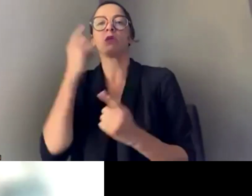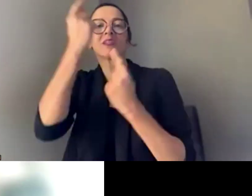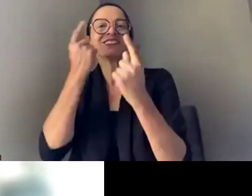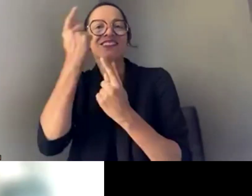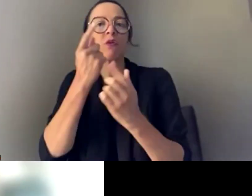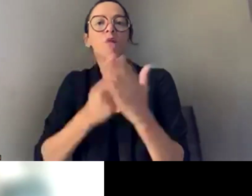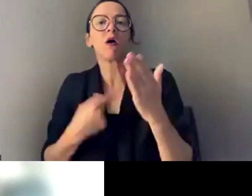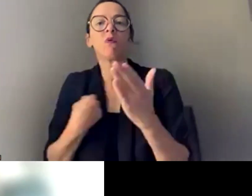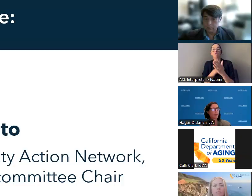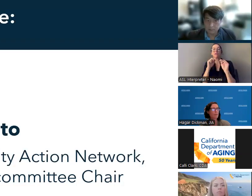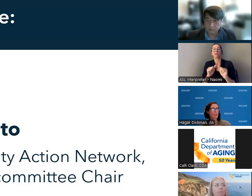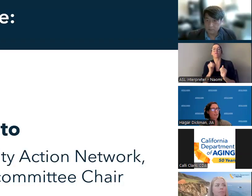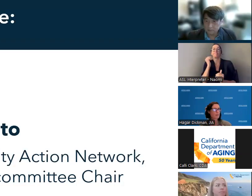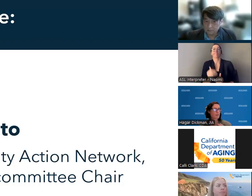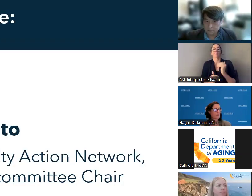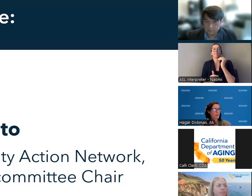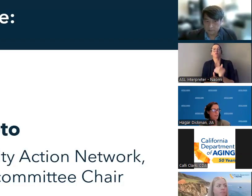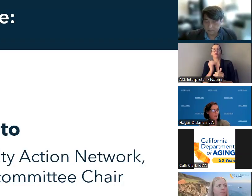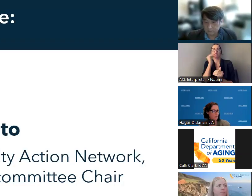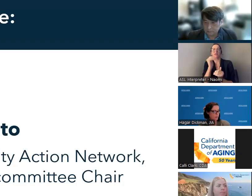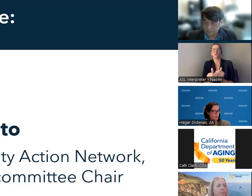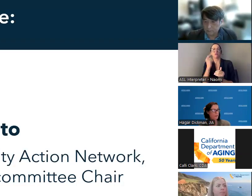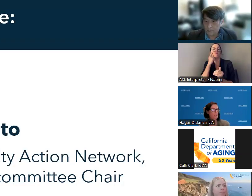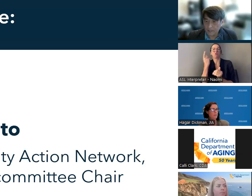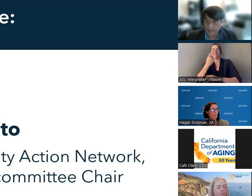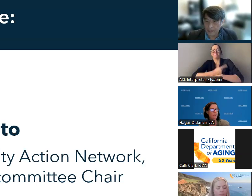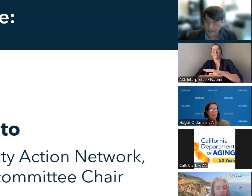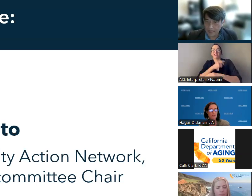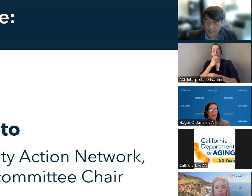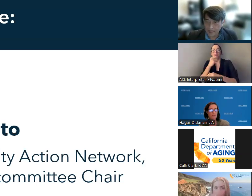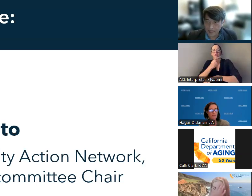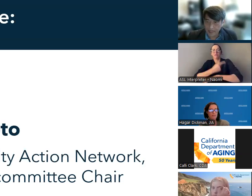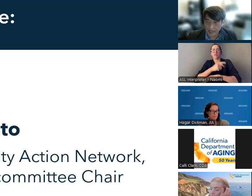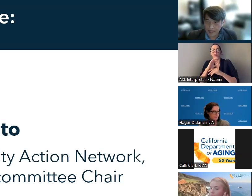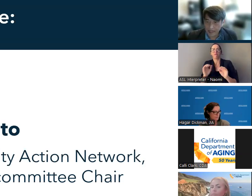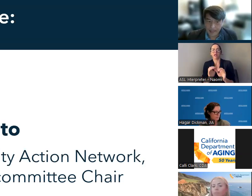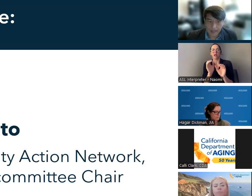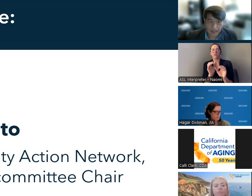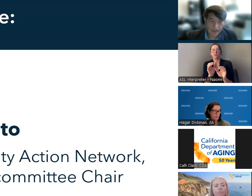in mind the HCBS subcommittee recommendations as well as housing, and then we'll move on to transportation as well.